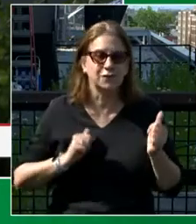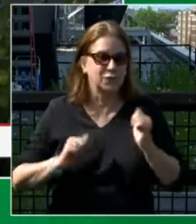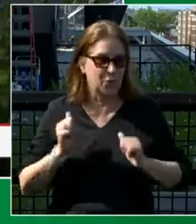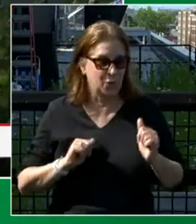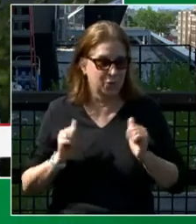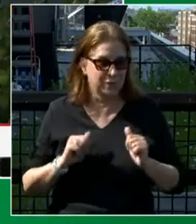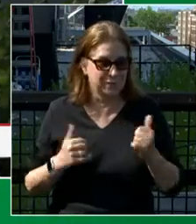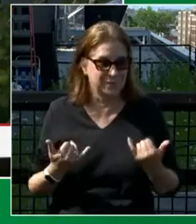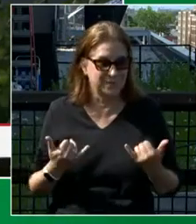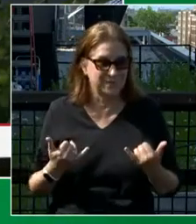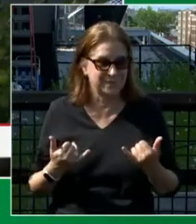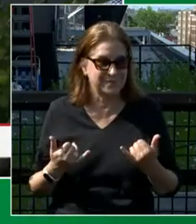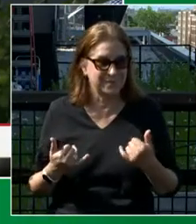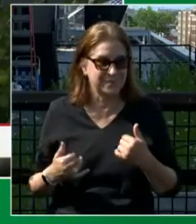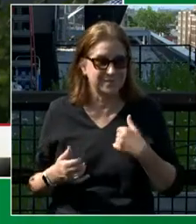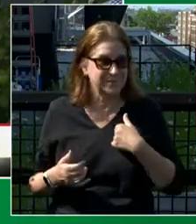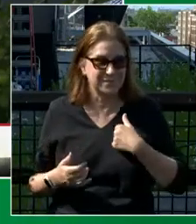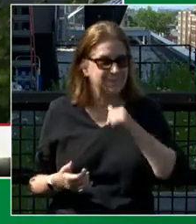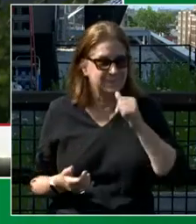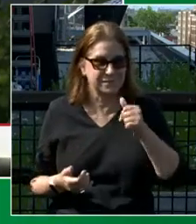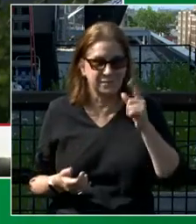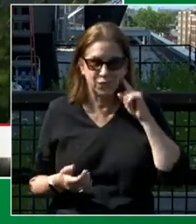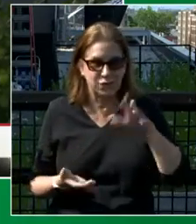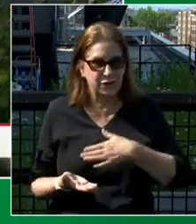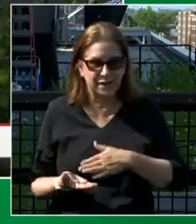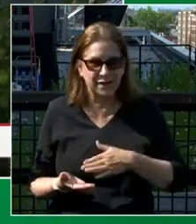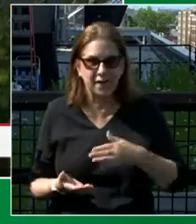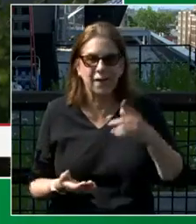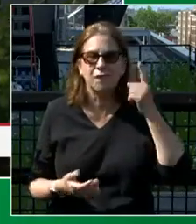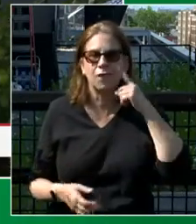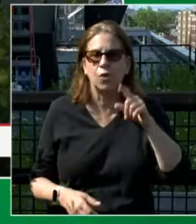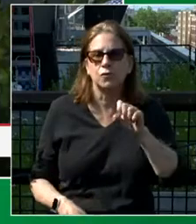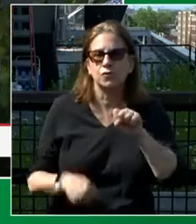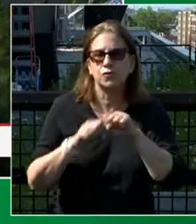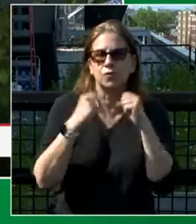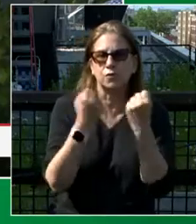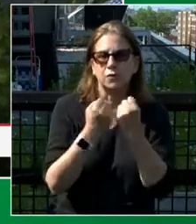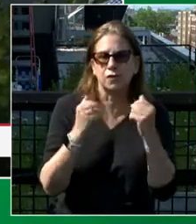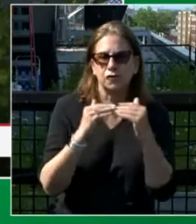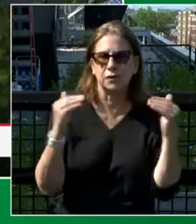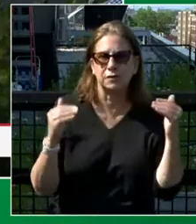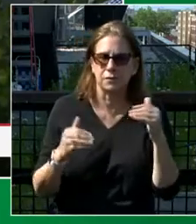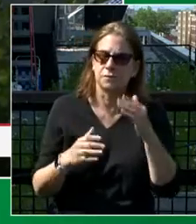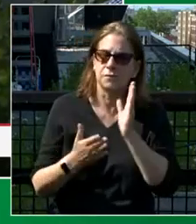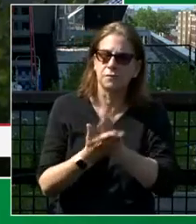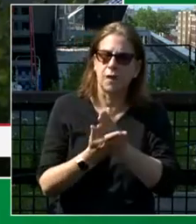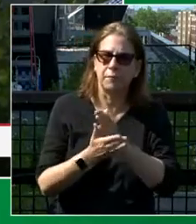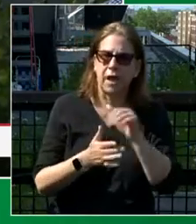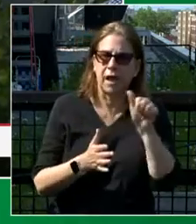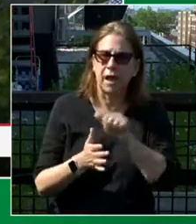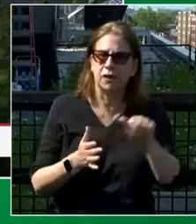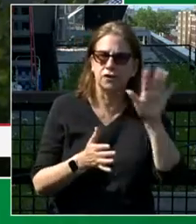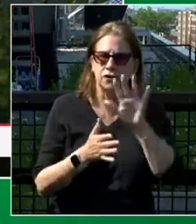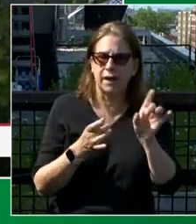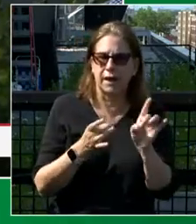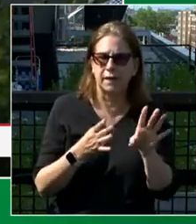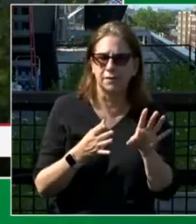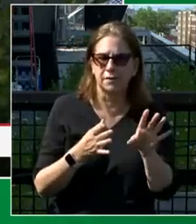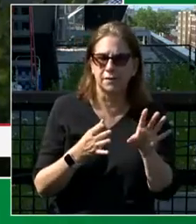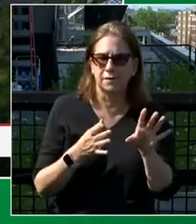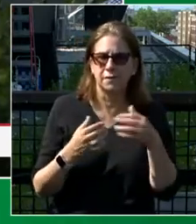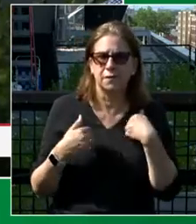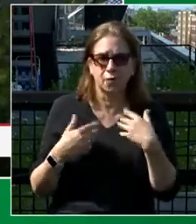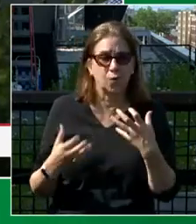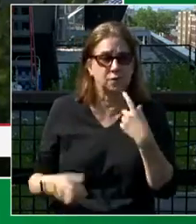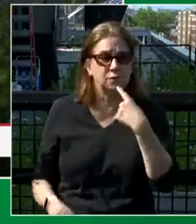the Today Show for the social justice causes that we fight for. And I'd like to announce also that with the help